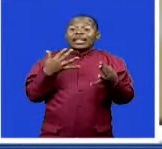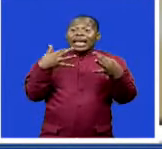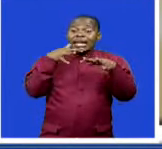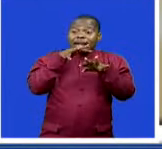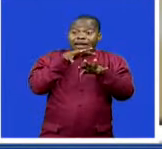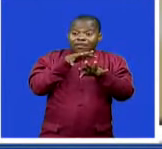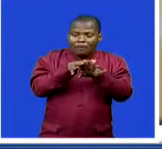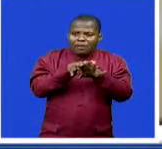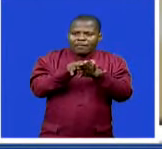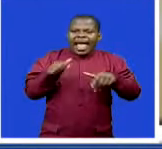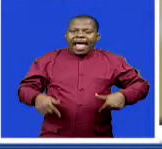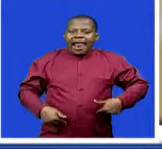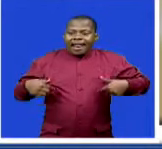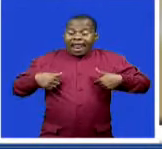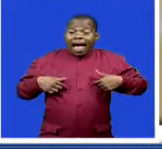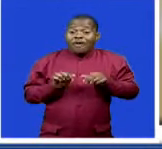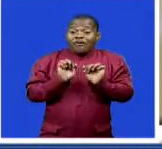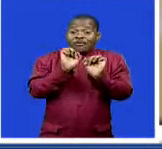their advantage. By